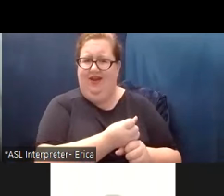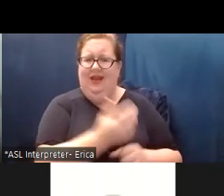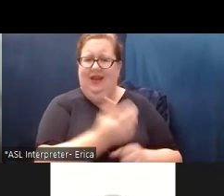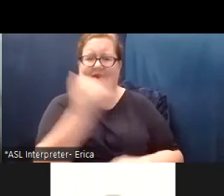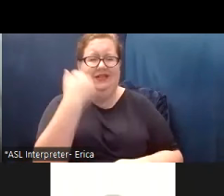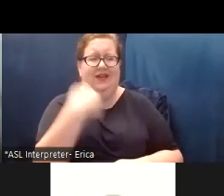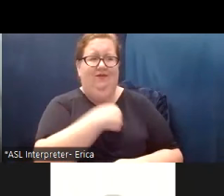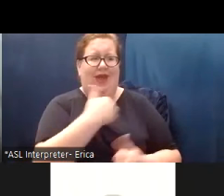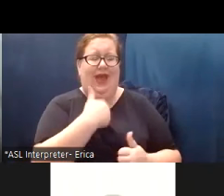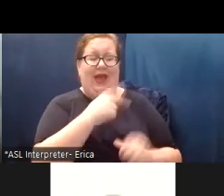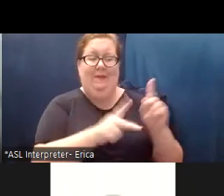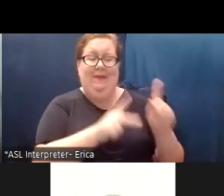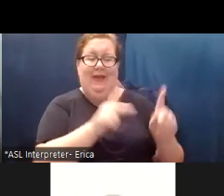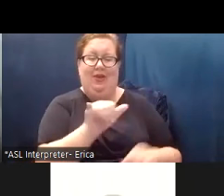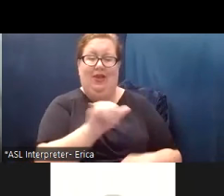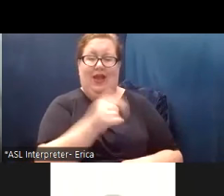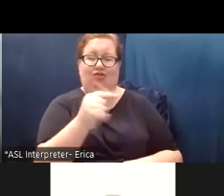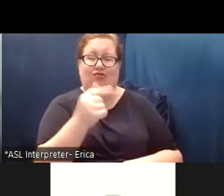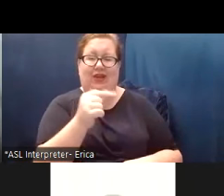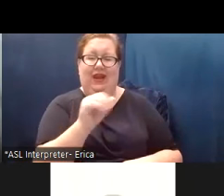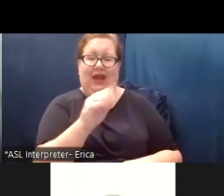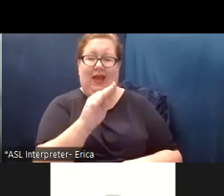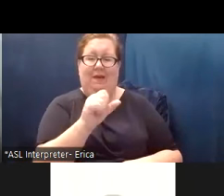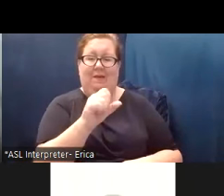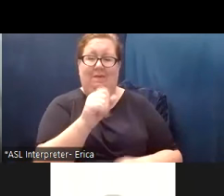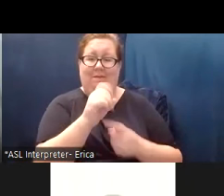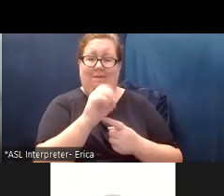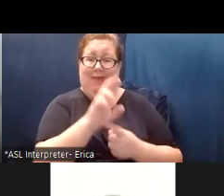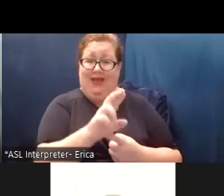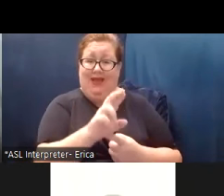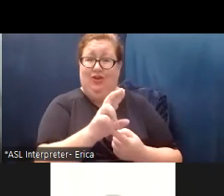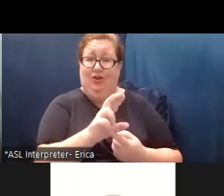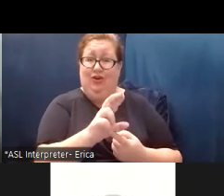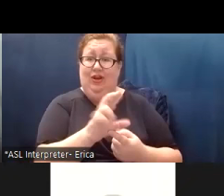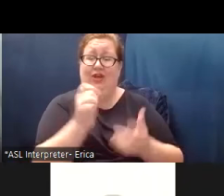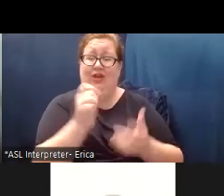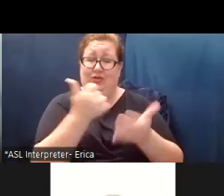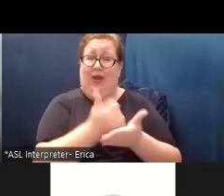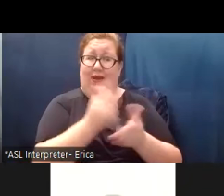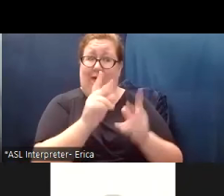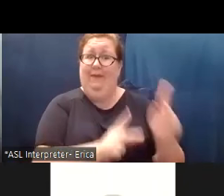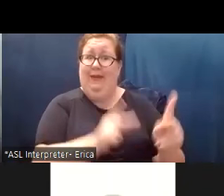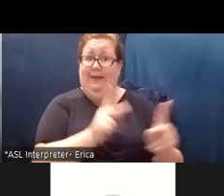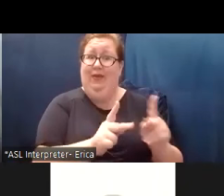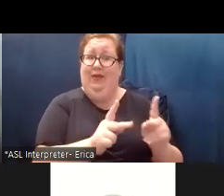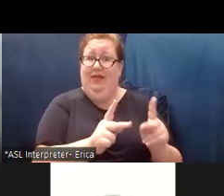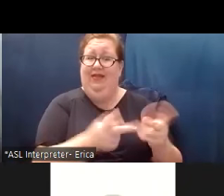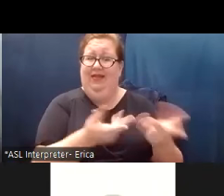had people like green ambassadors who could help people to